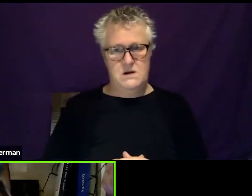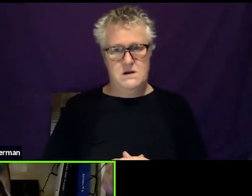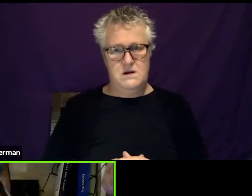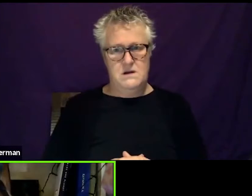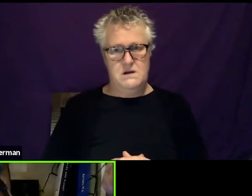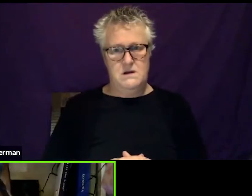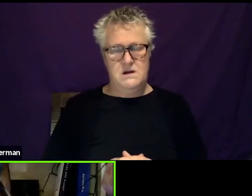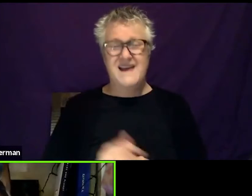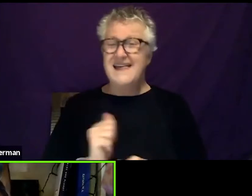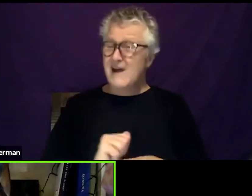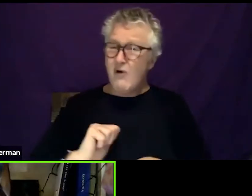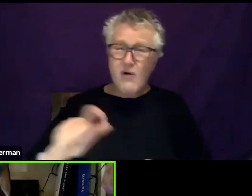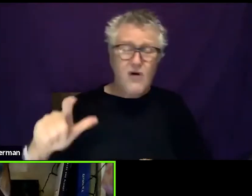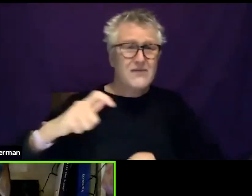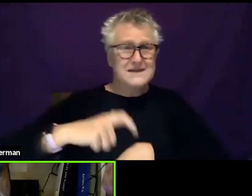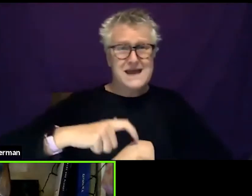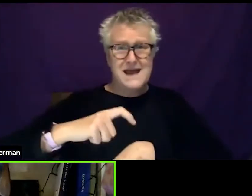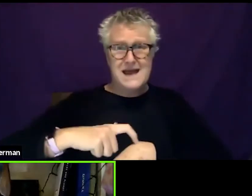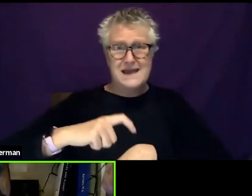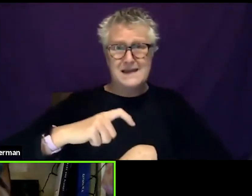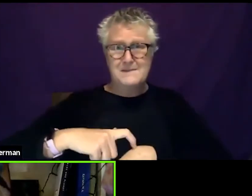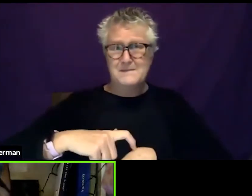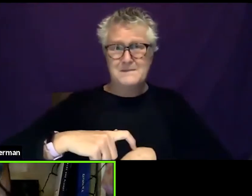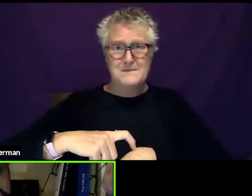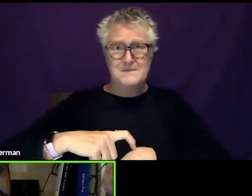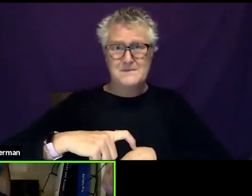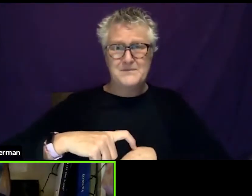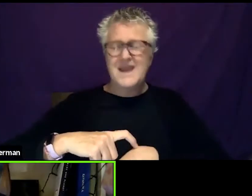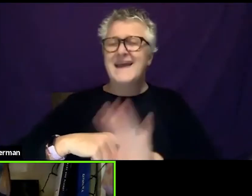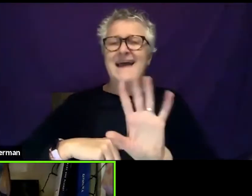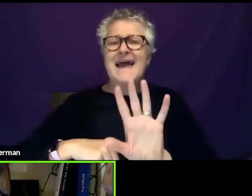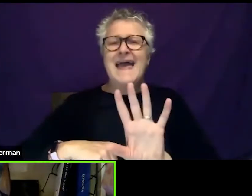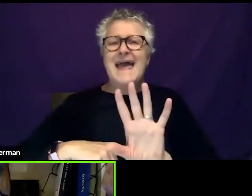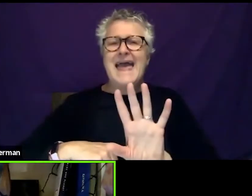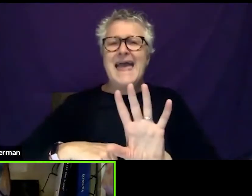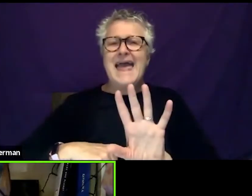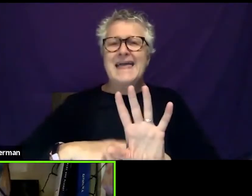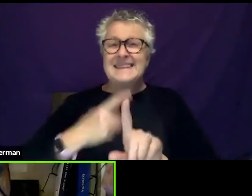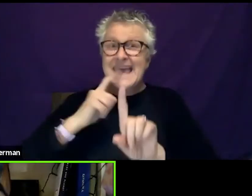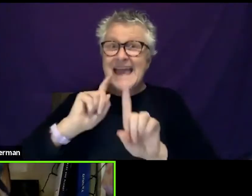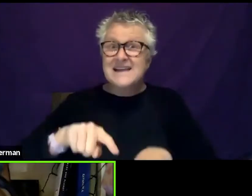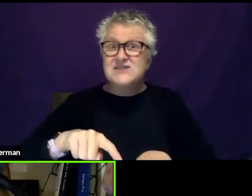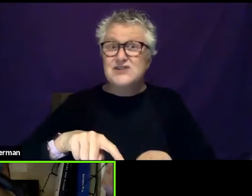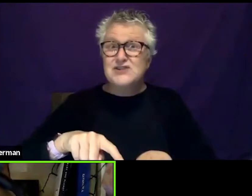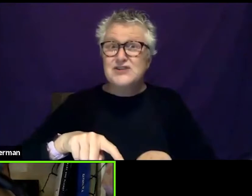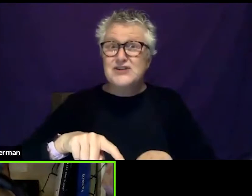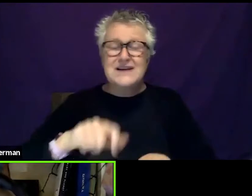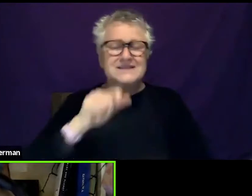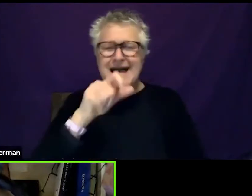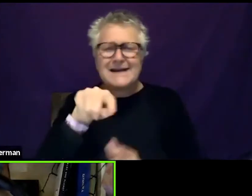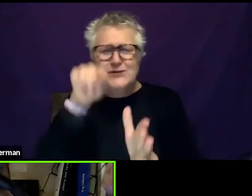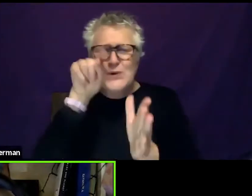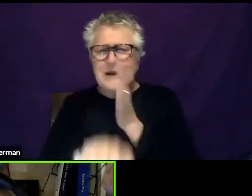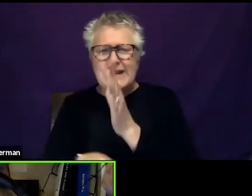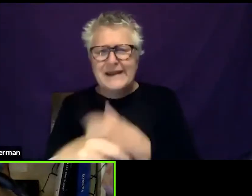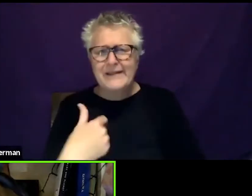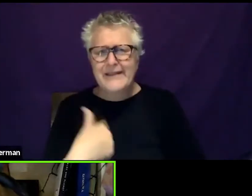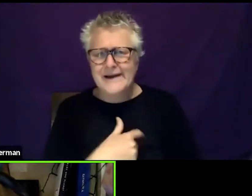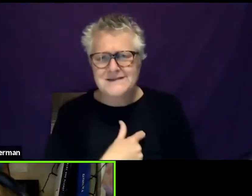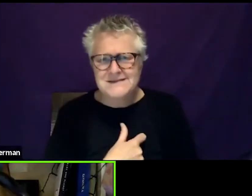And that actually the solution is not to kill us. The solution is to include